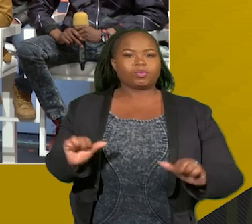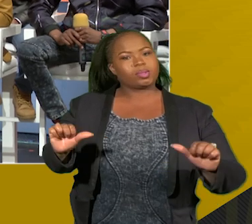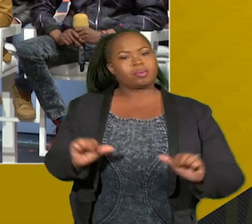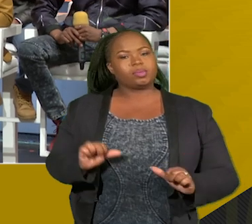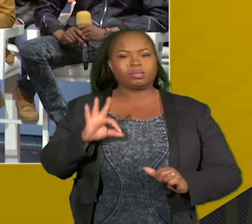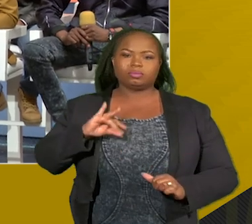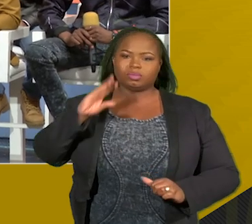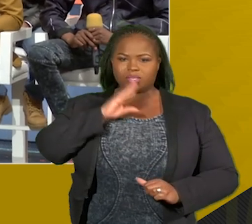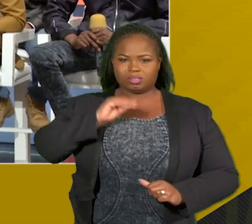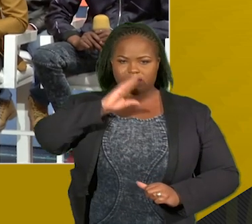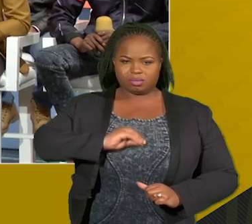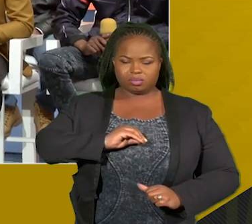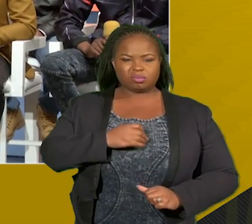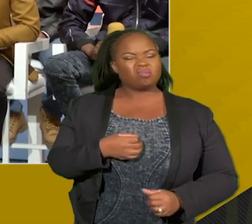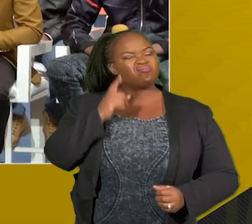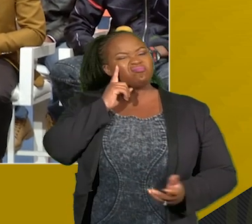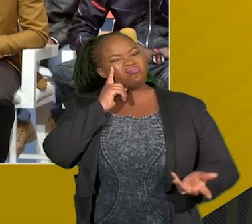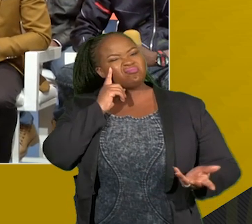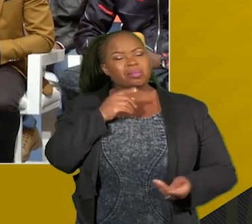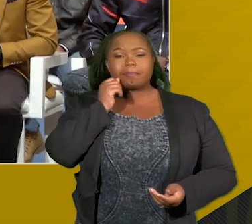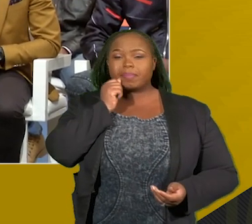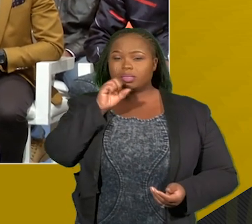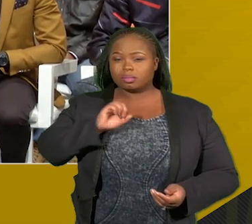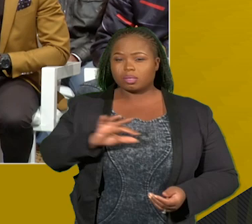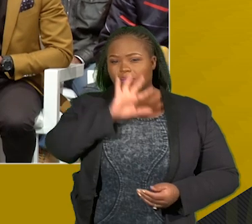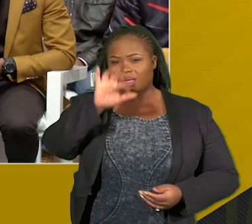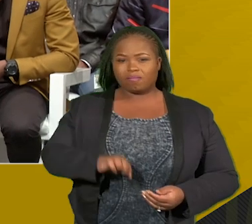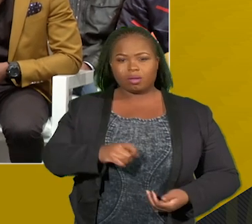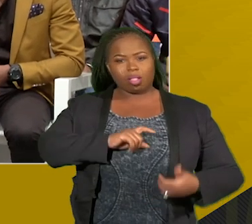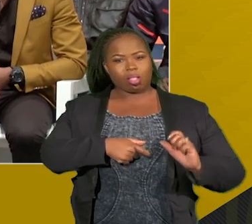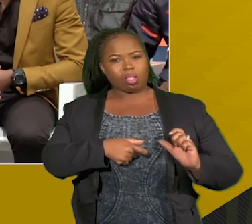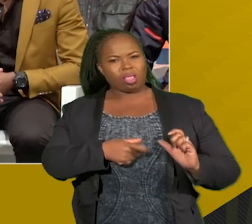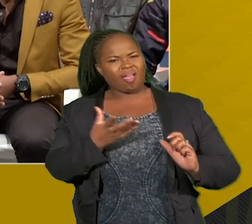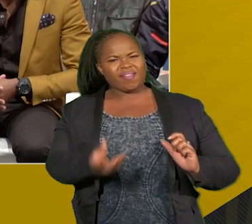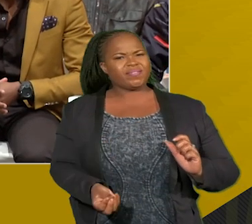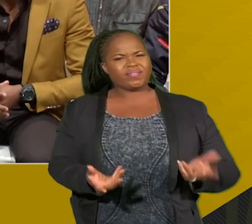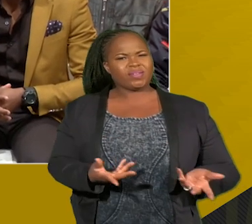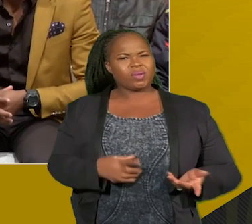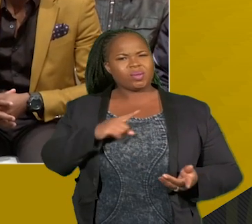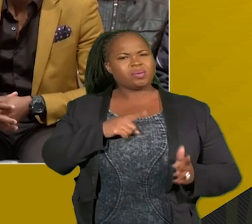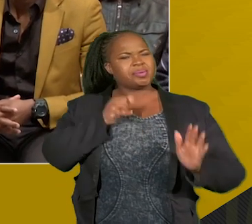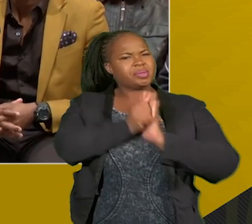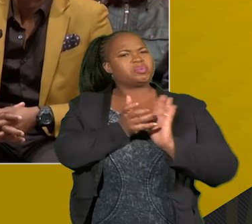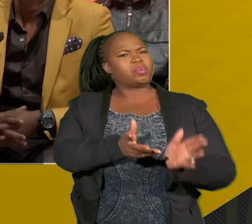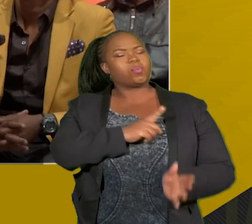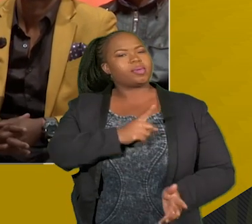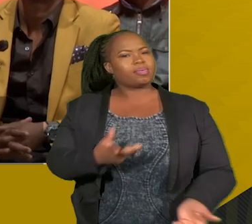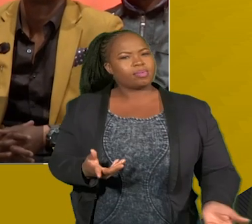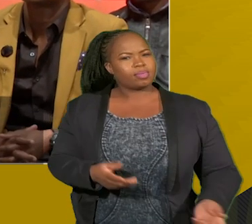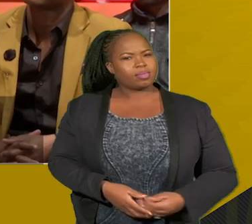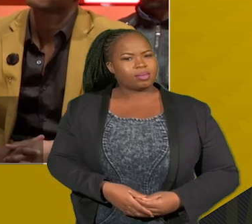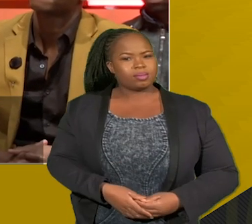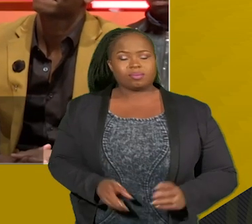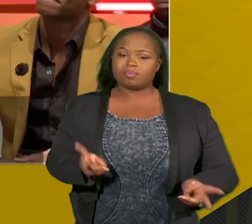Daily Thetha. Ntse re lebele gore na a South African men a broken society. Why ba bolaya? Why ba teya? You know,